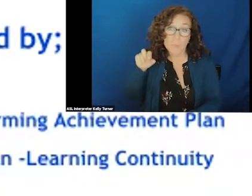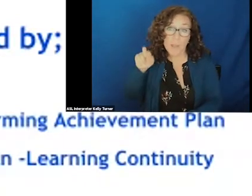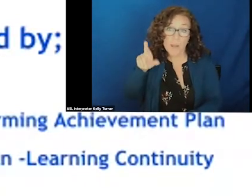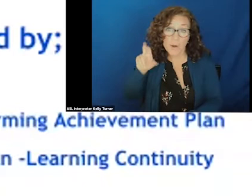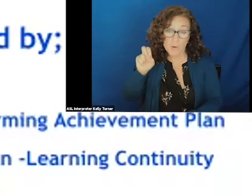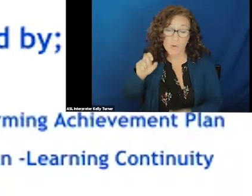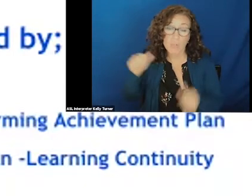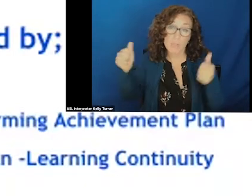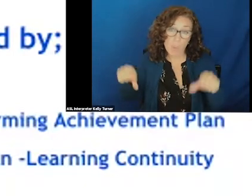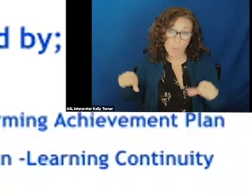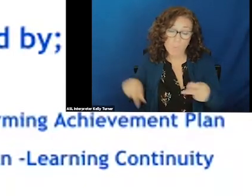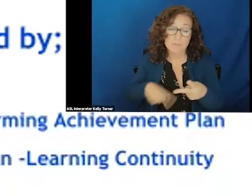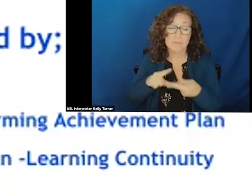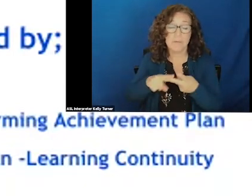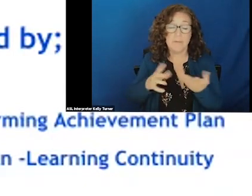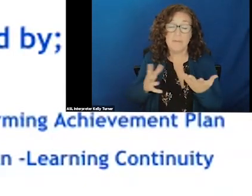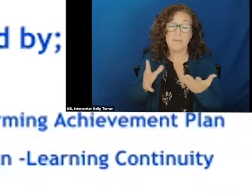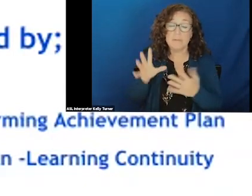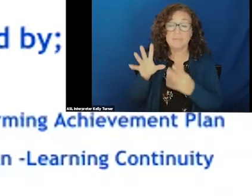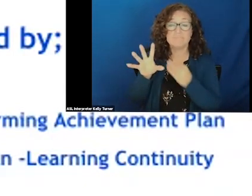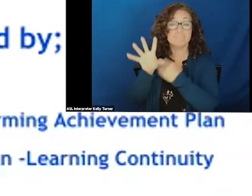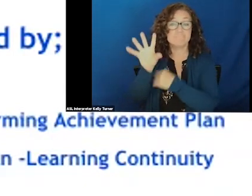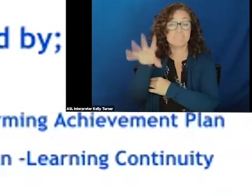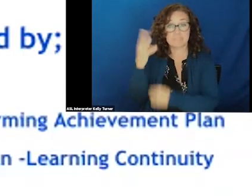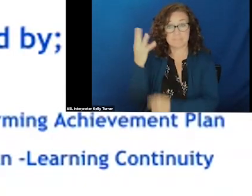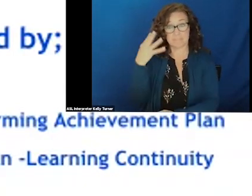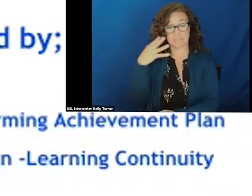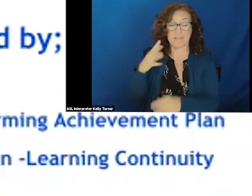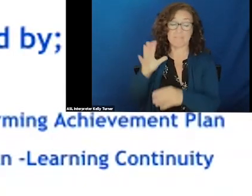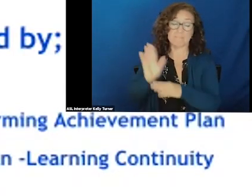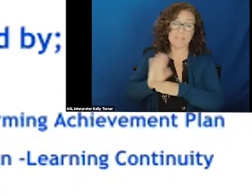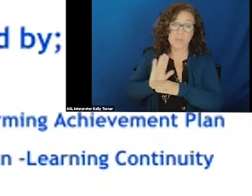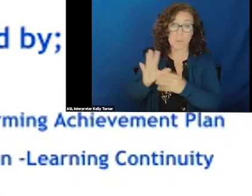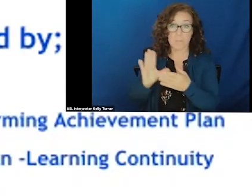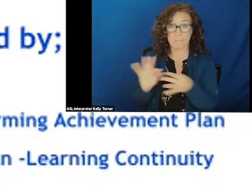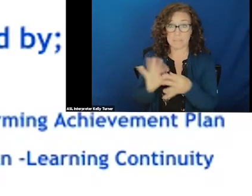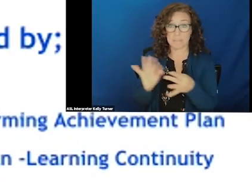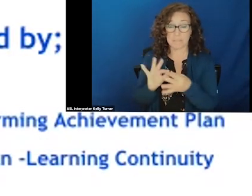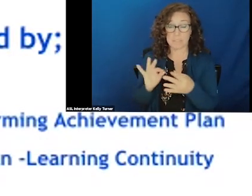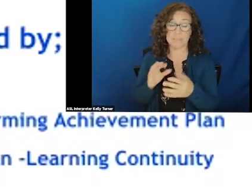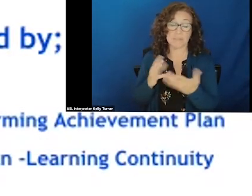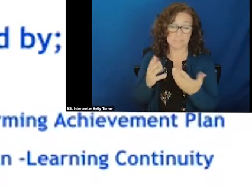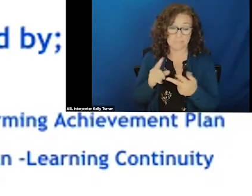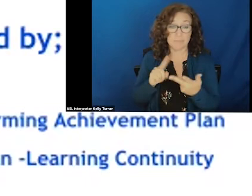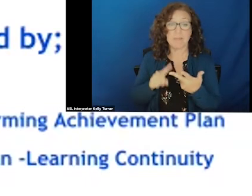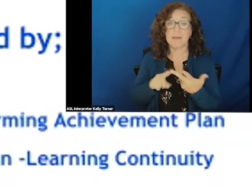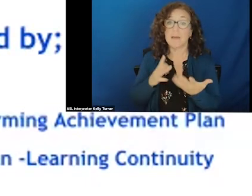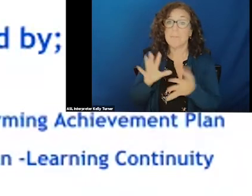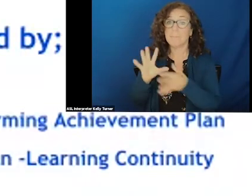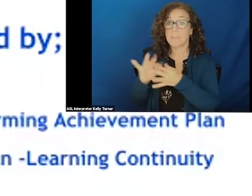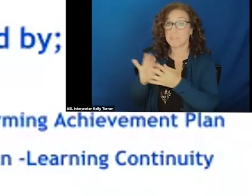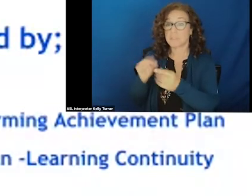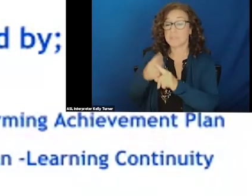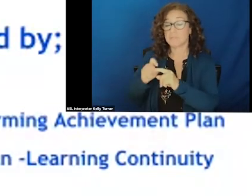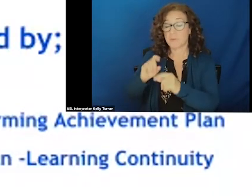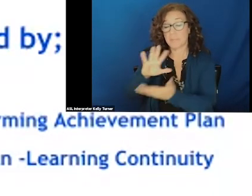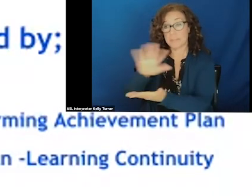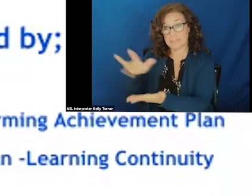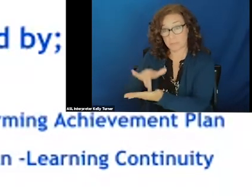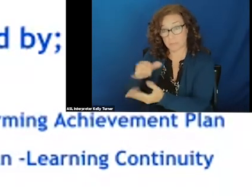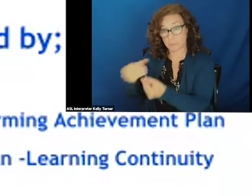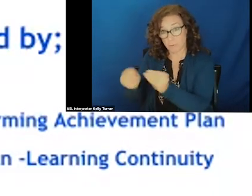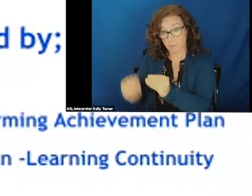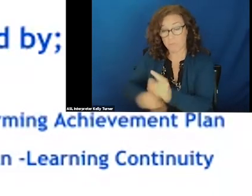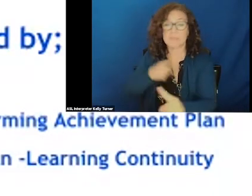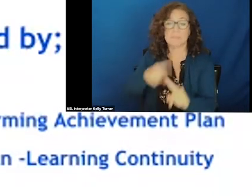messages from both the central office and our school principals. And the list goes on and on. Of course, in a different